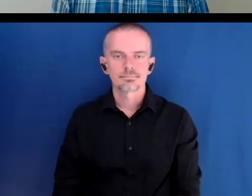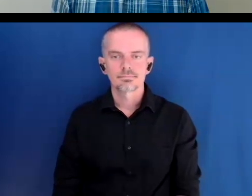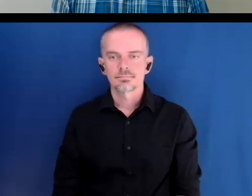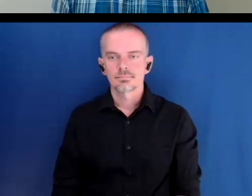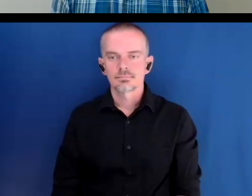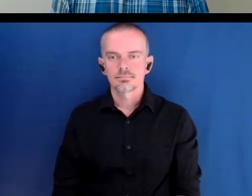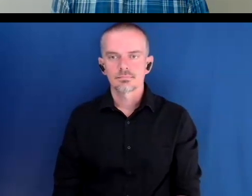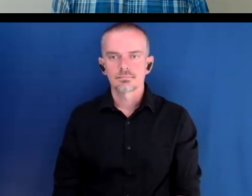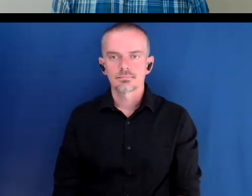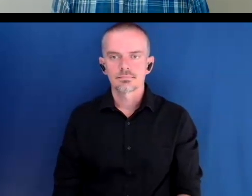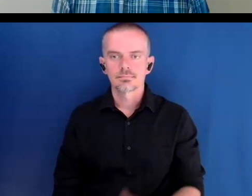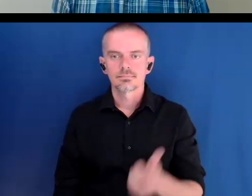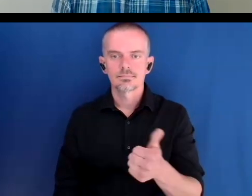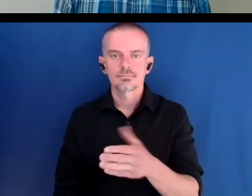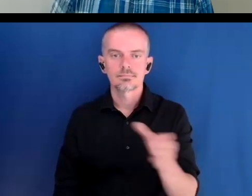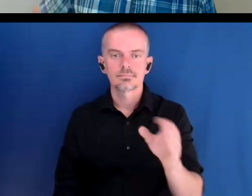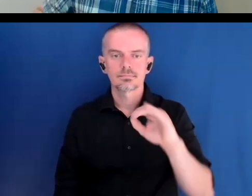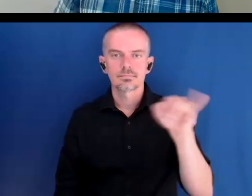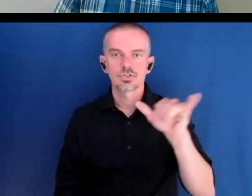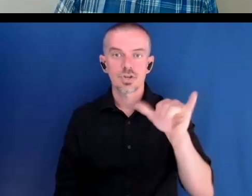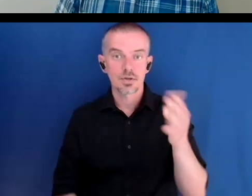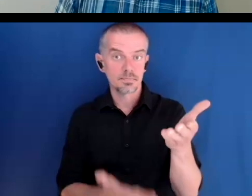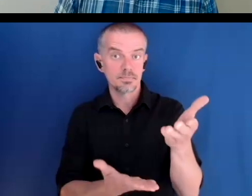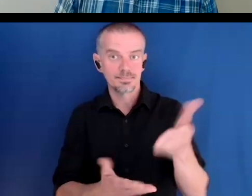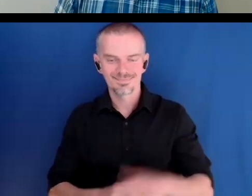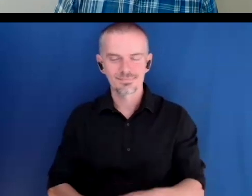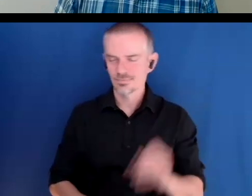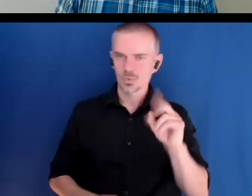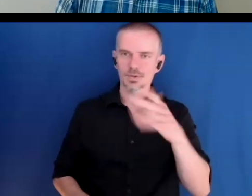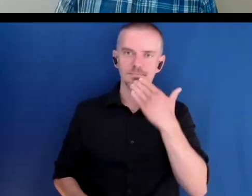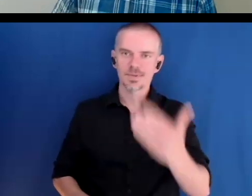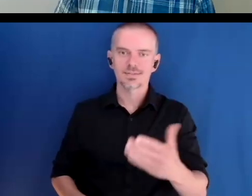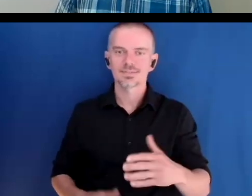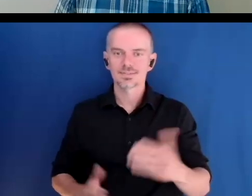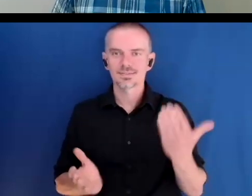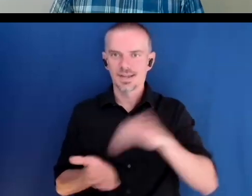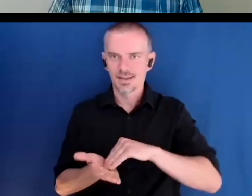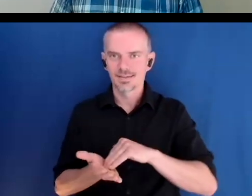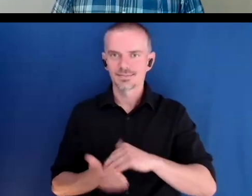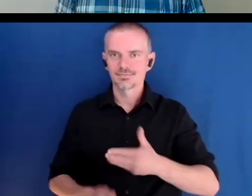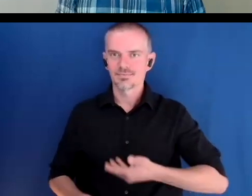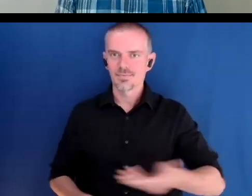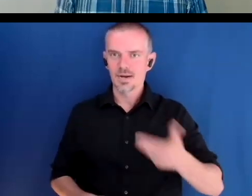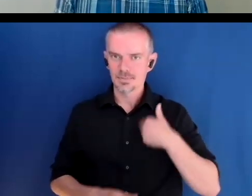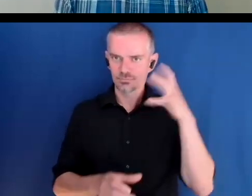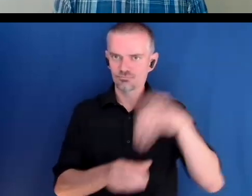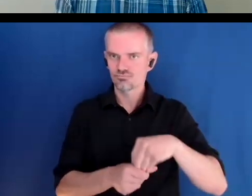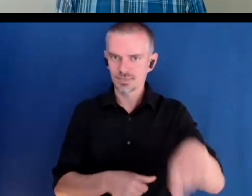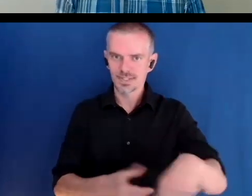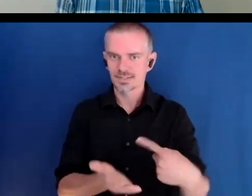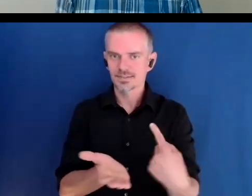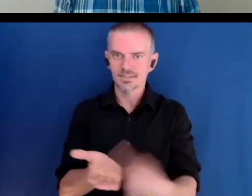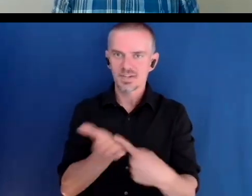Take time, go for it, Jay. All right. Thanks again for inviting me to be a part of the conversation.